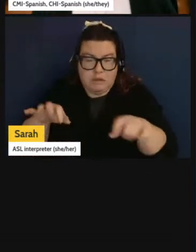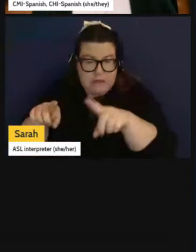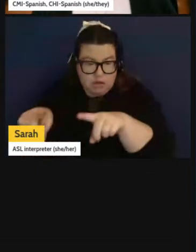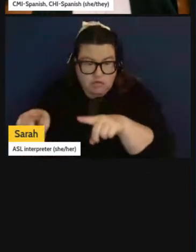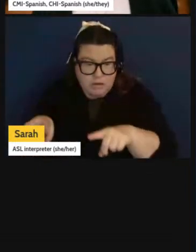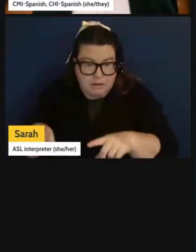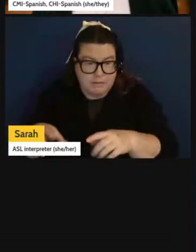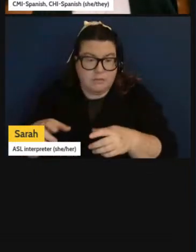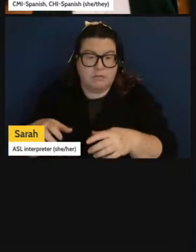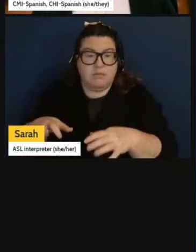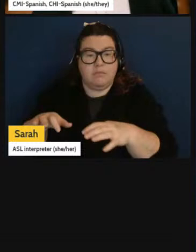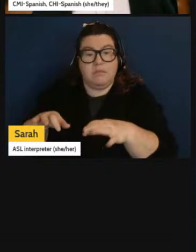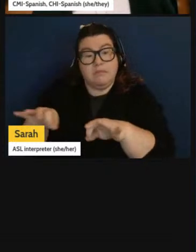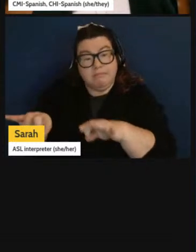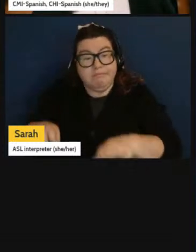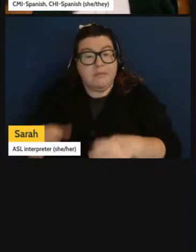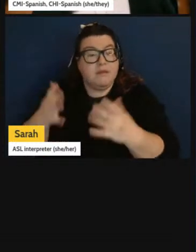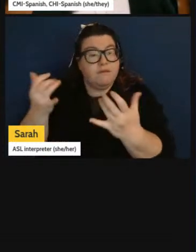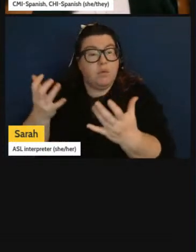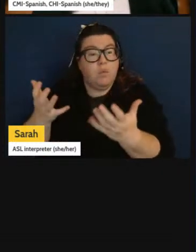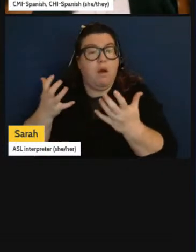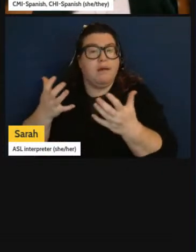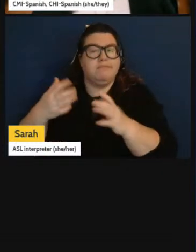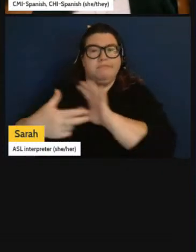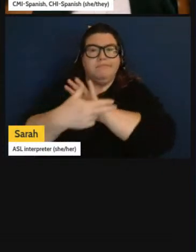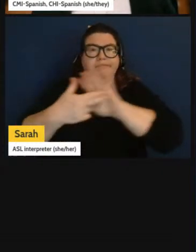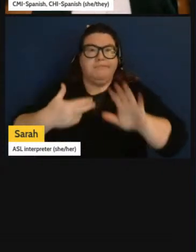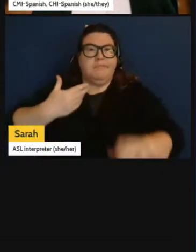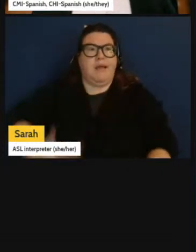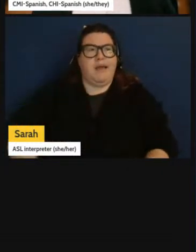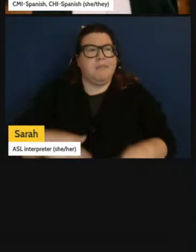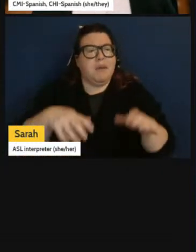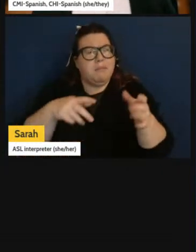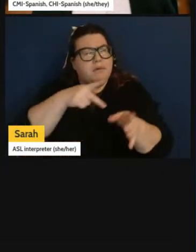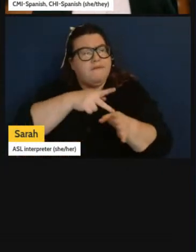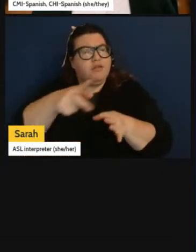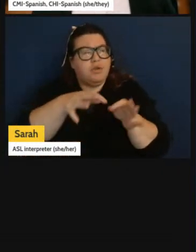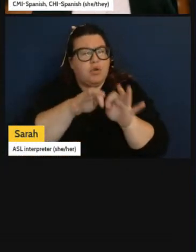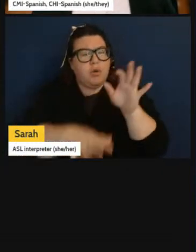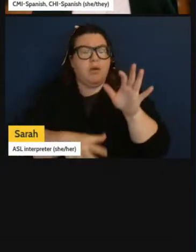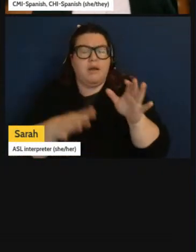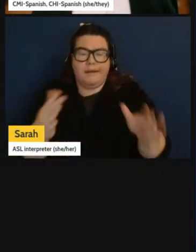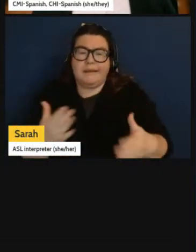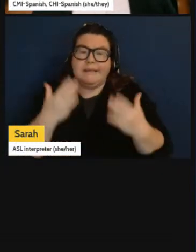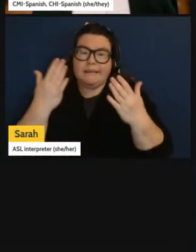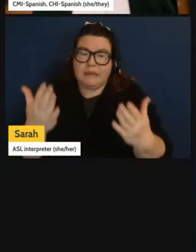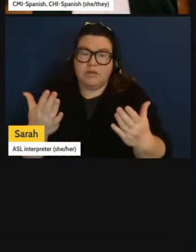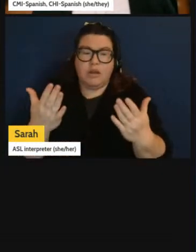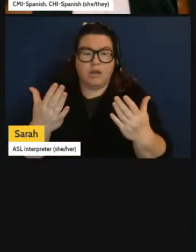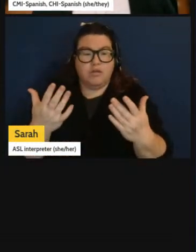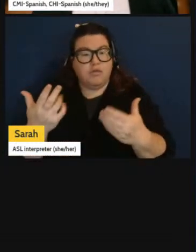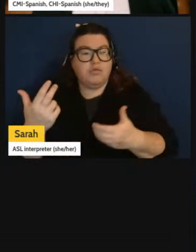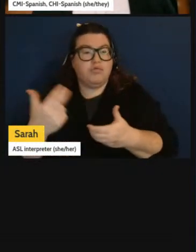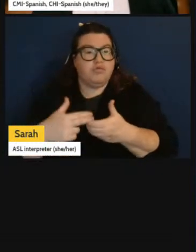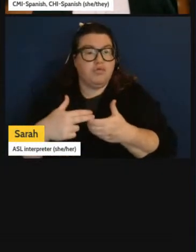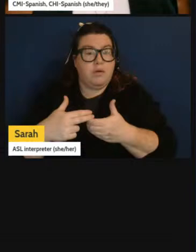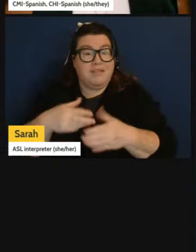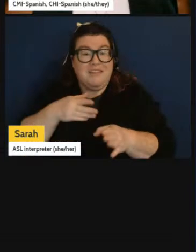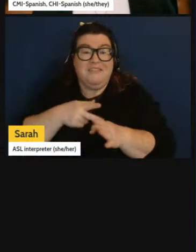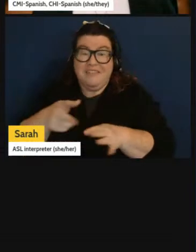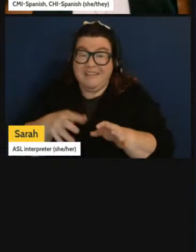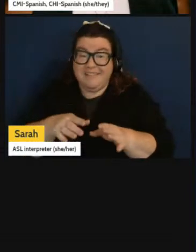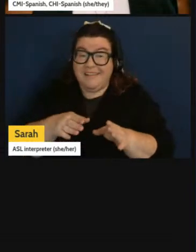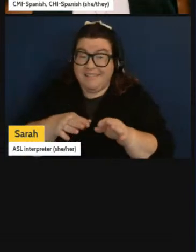So if you want to consider yourself a professional interpreter, I highly suggest getting on board with the field of